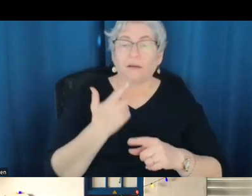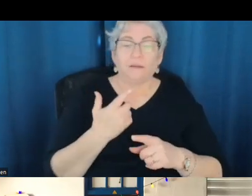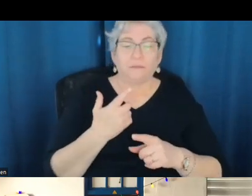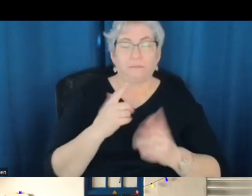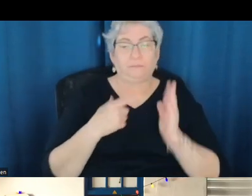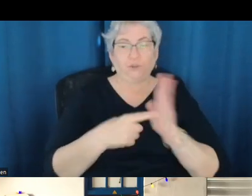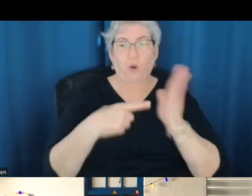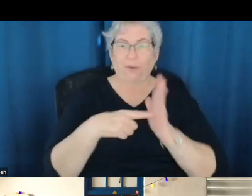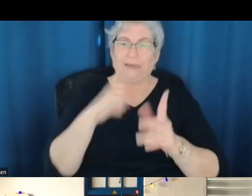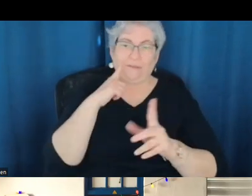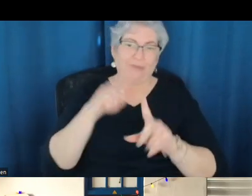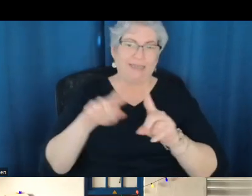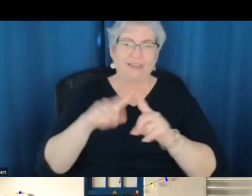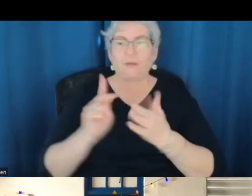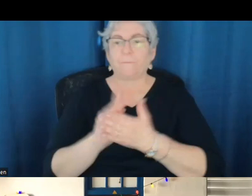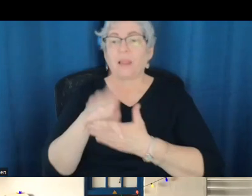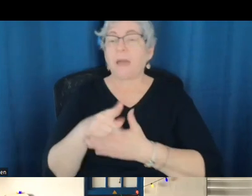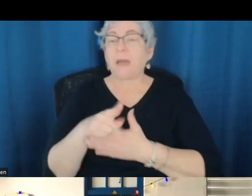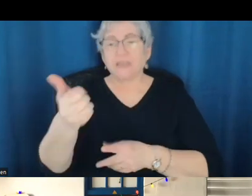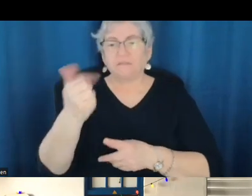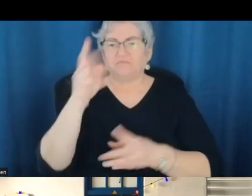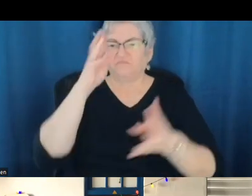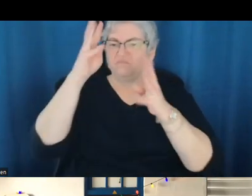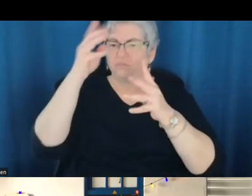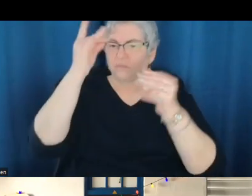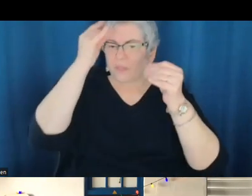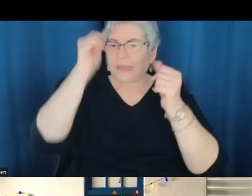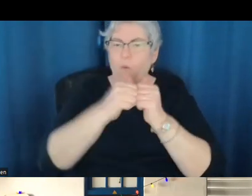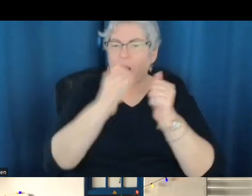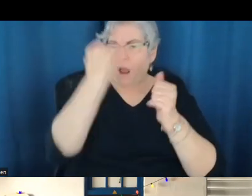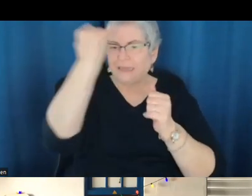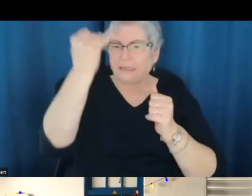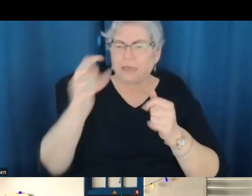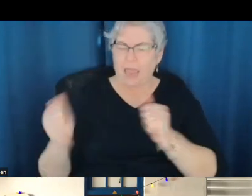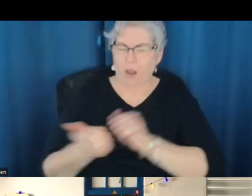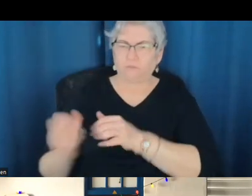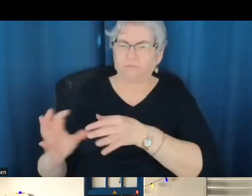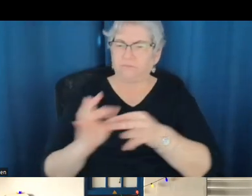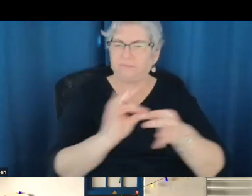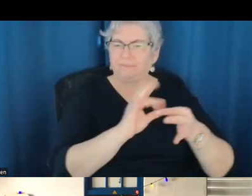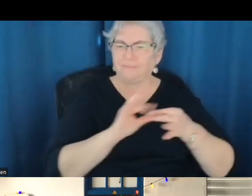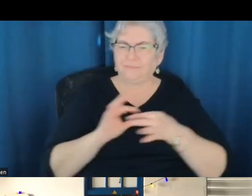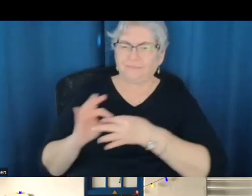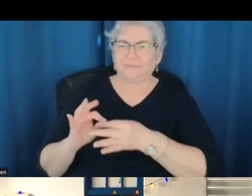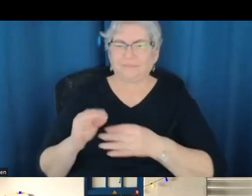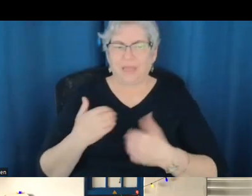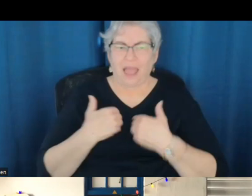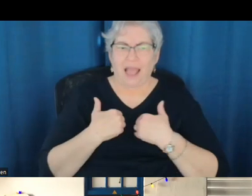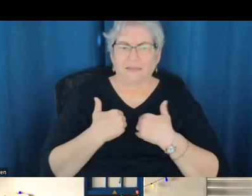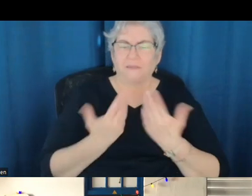plants. The point is to work out your ideas and the relationship each plant or plant mass has to one